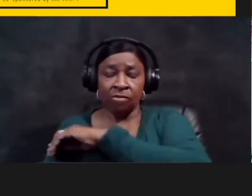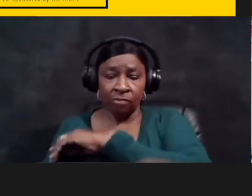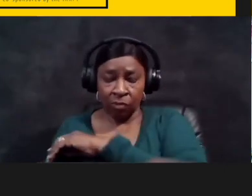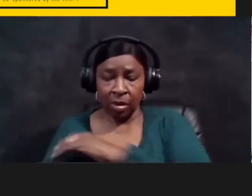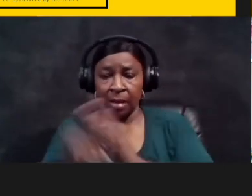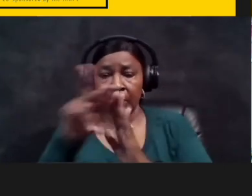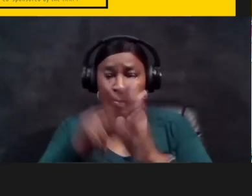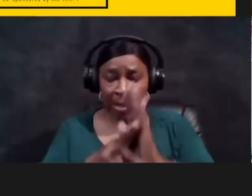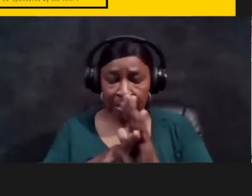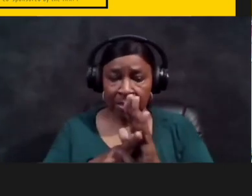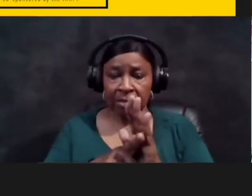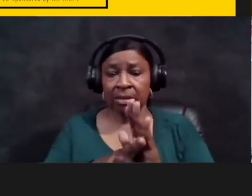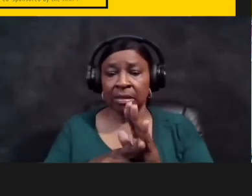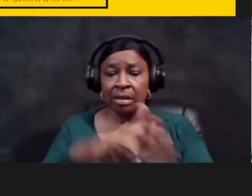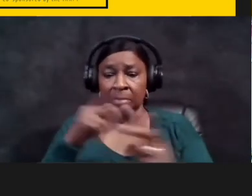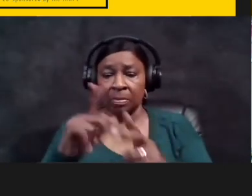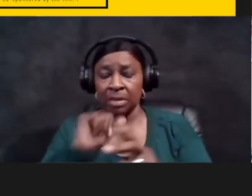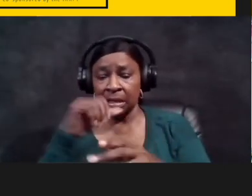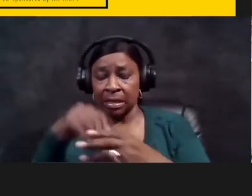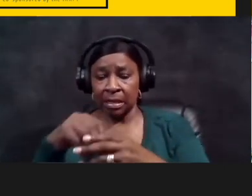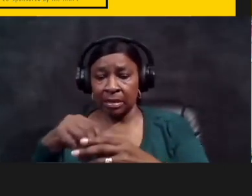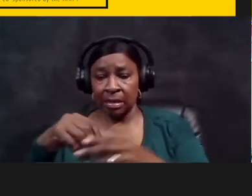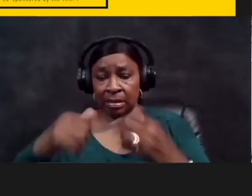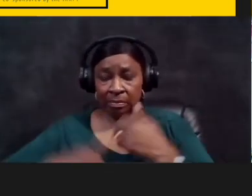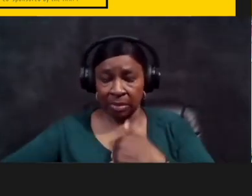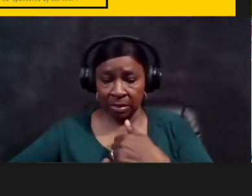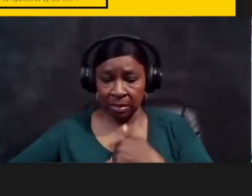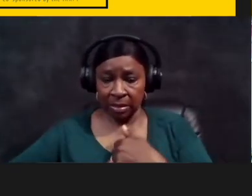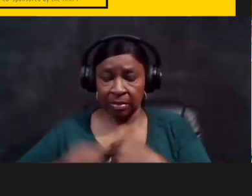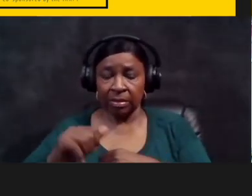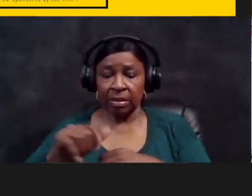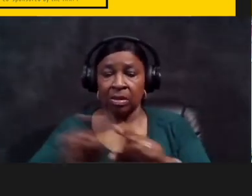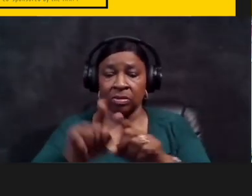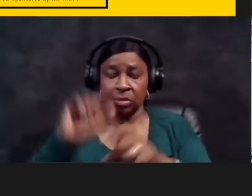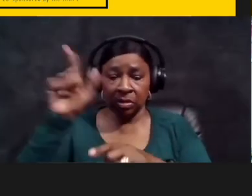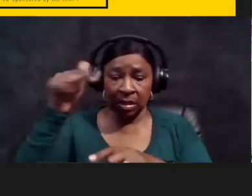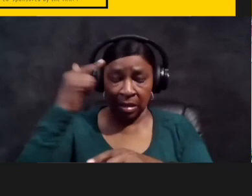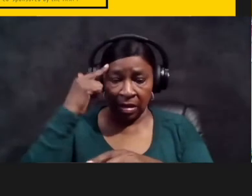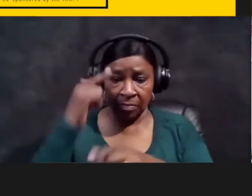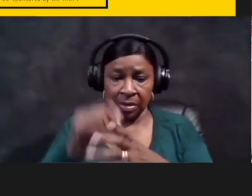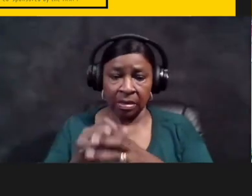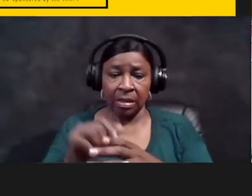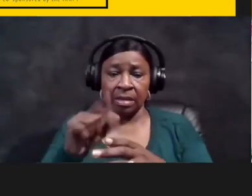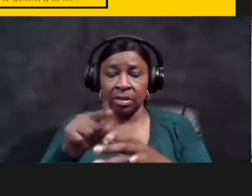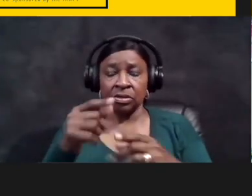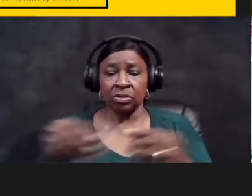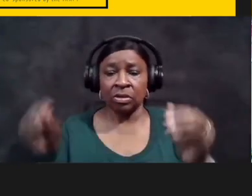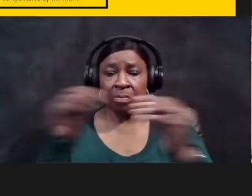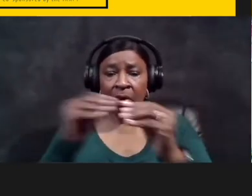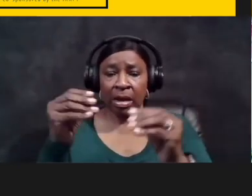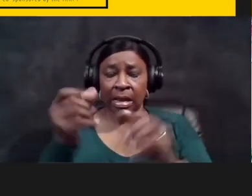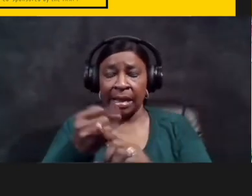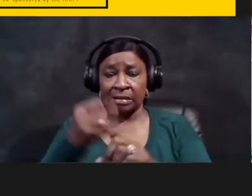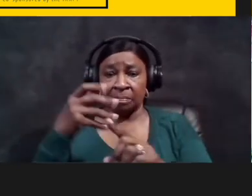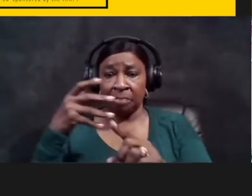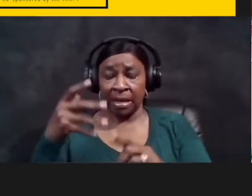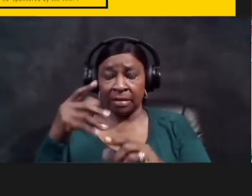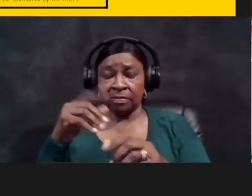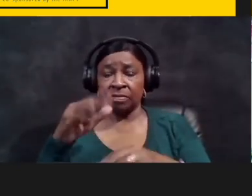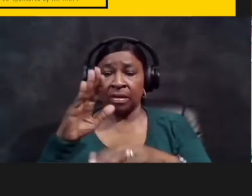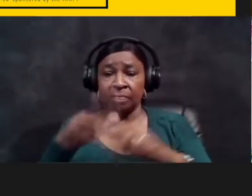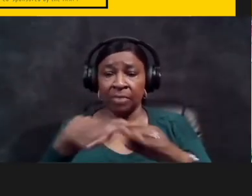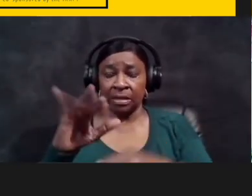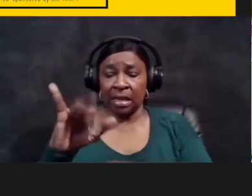military branches of government. Because migration deterrence is more expansive than ICE's operations,